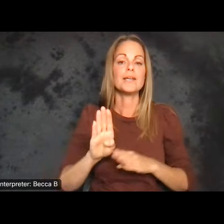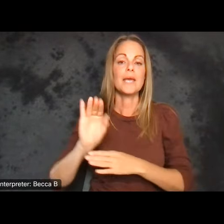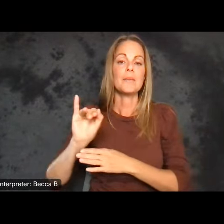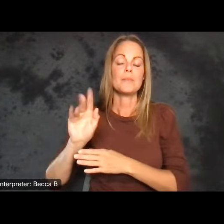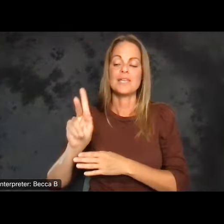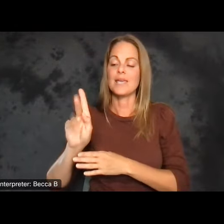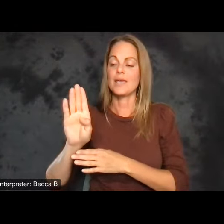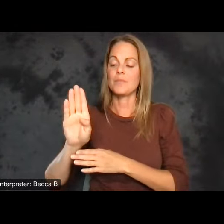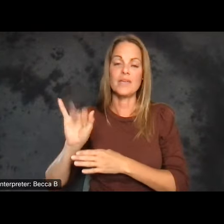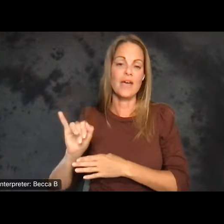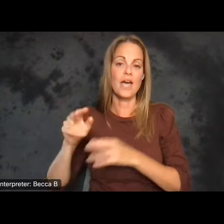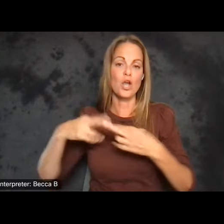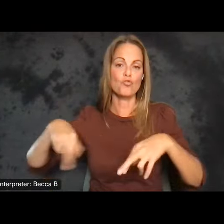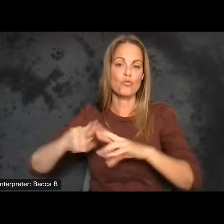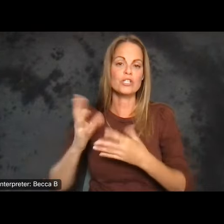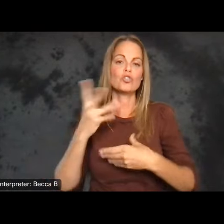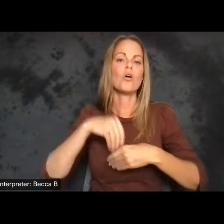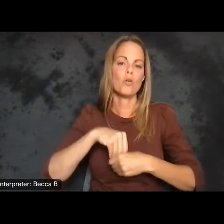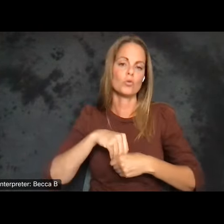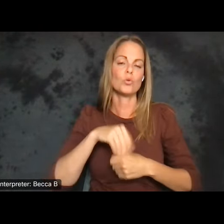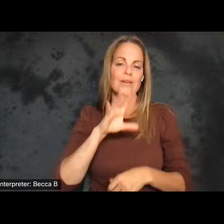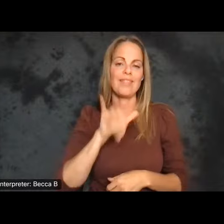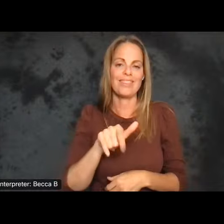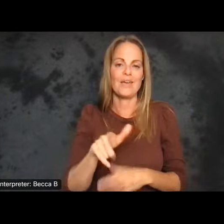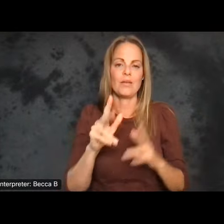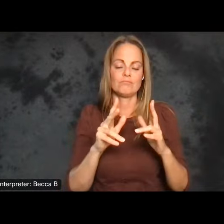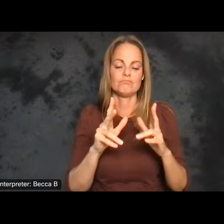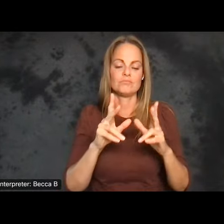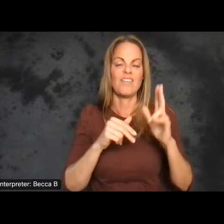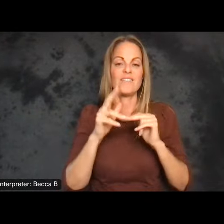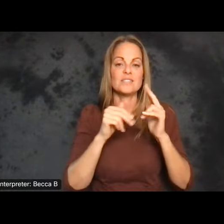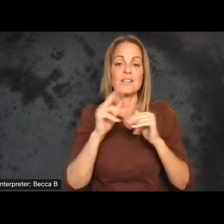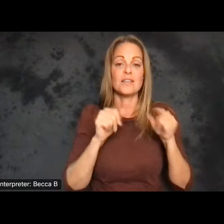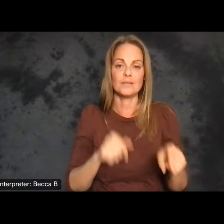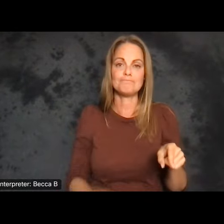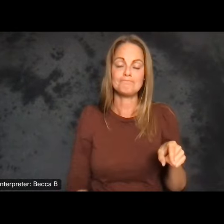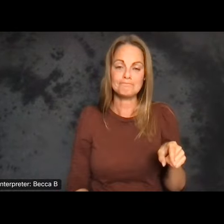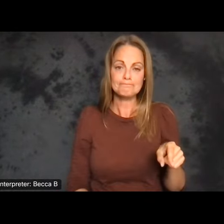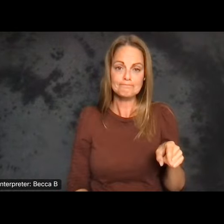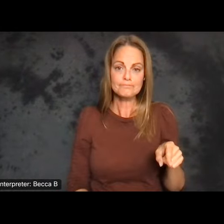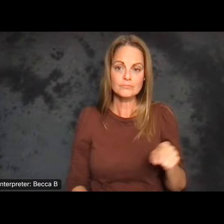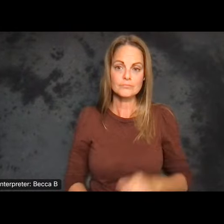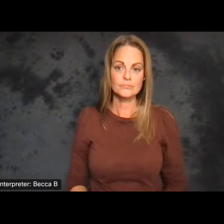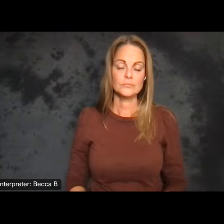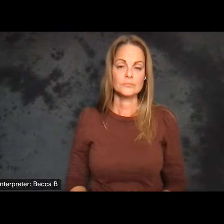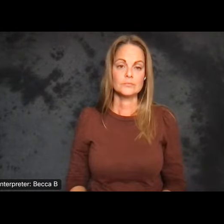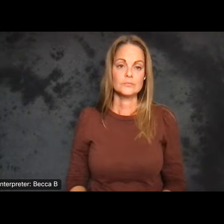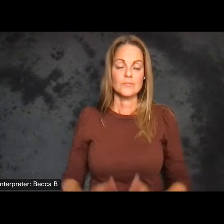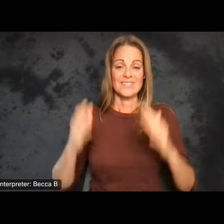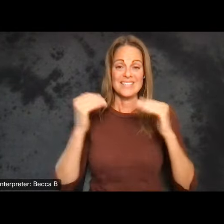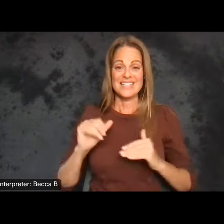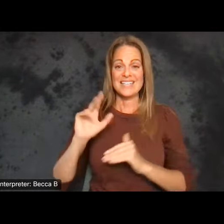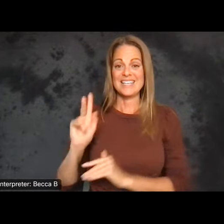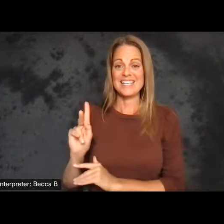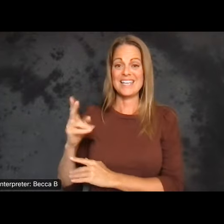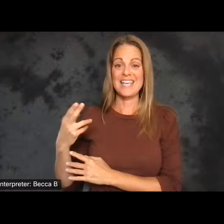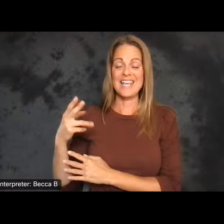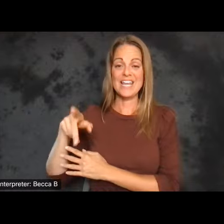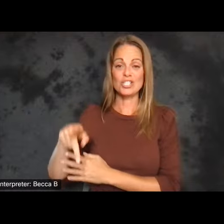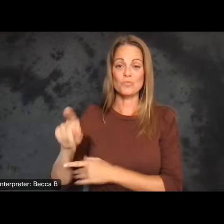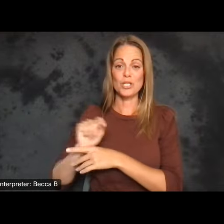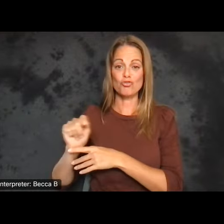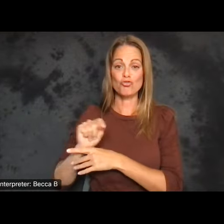office would be included as part of that facility. So moving down to the KHP Training Academy relocation. So